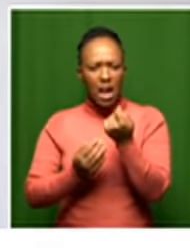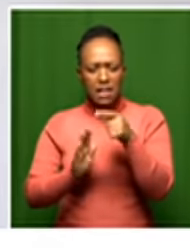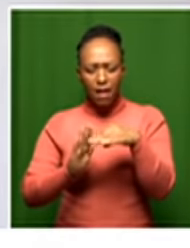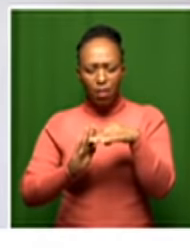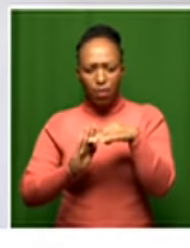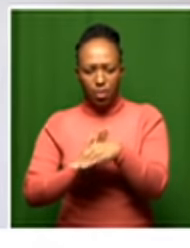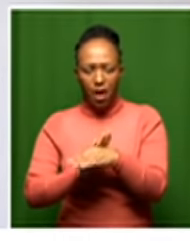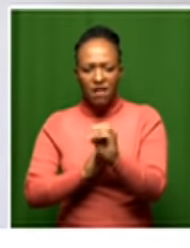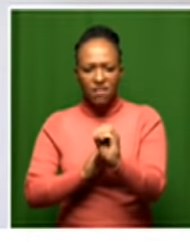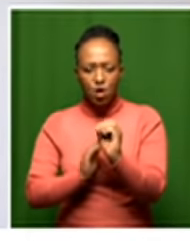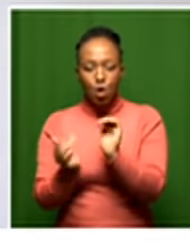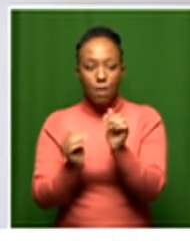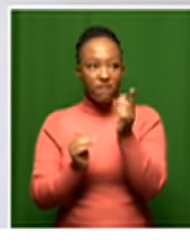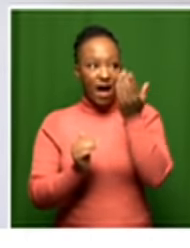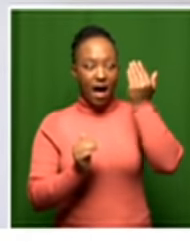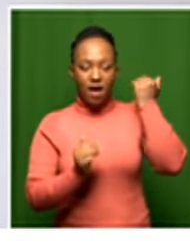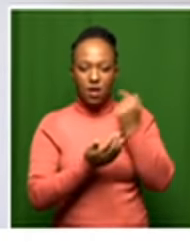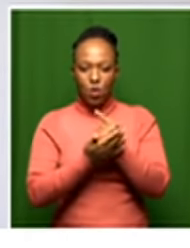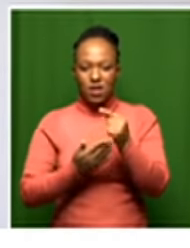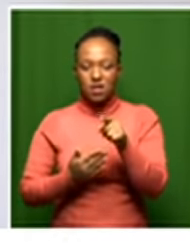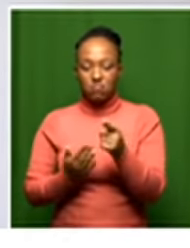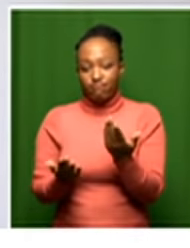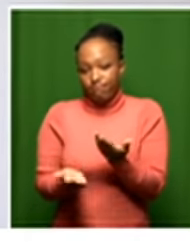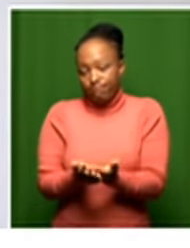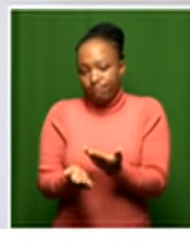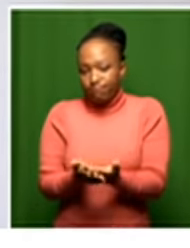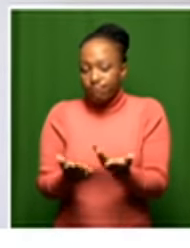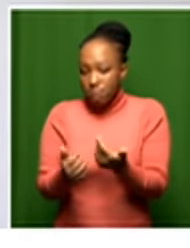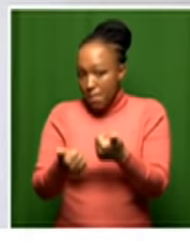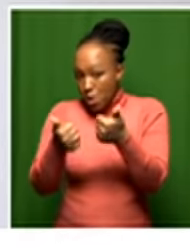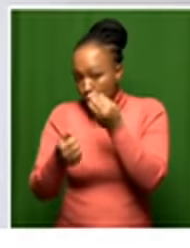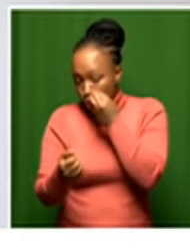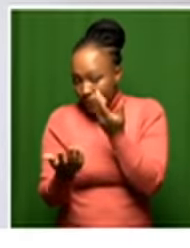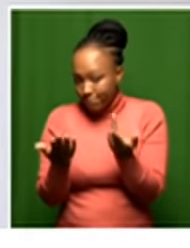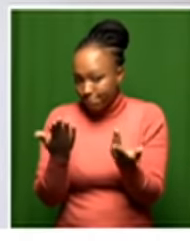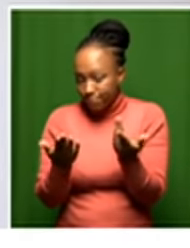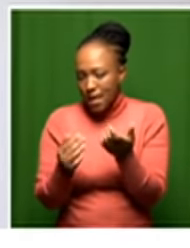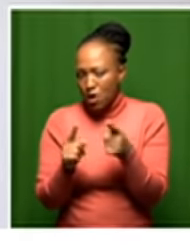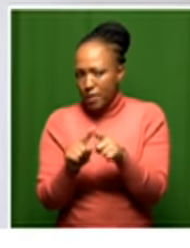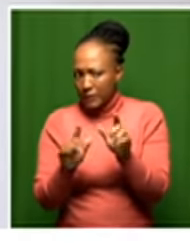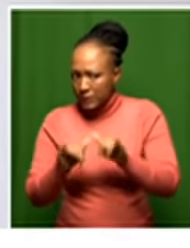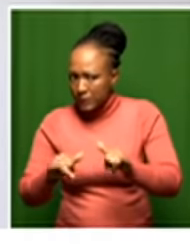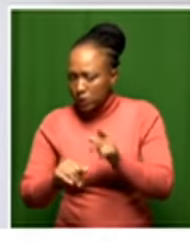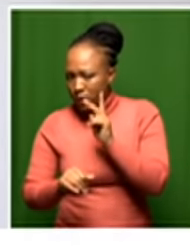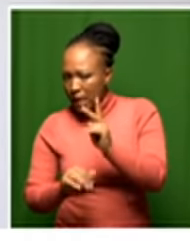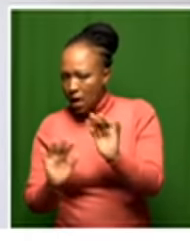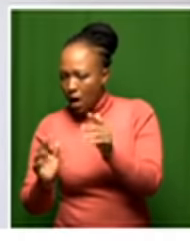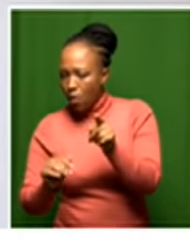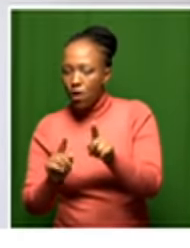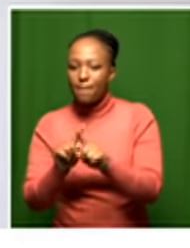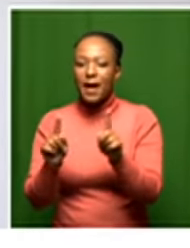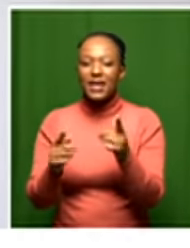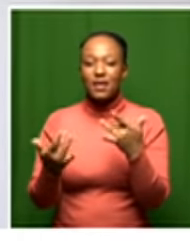compared to the previous weeks. So possibly some good news there, although we do need to wait and see. I think the